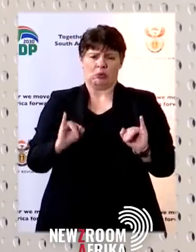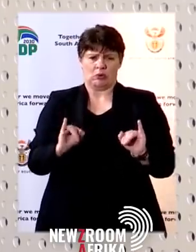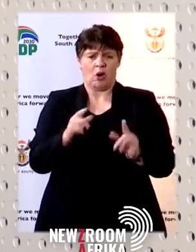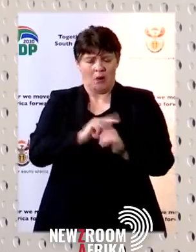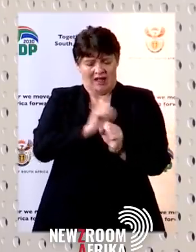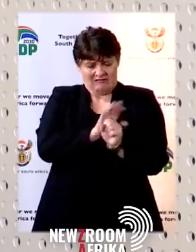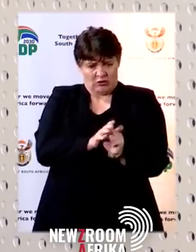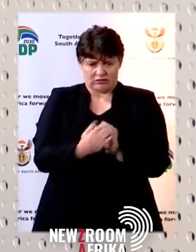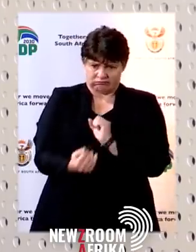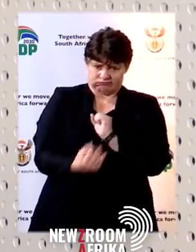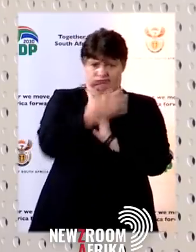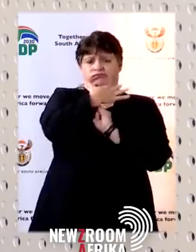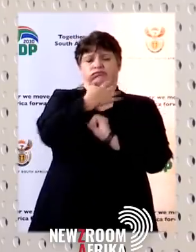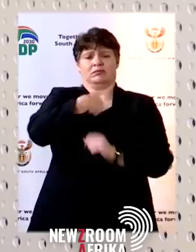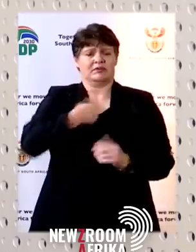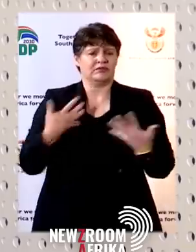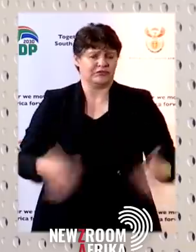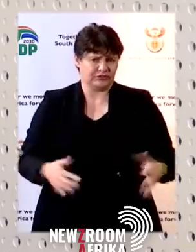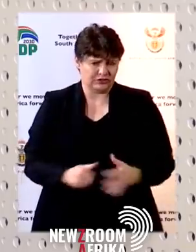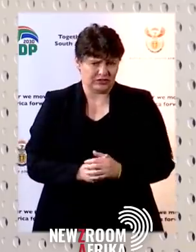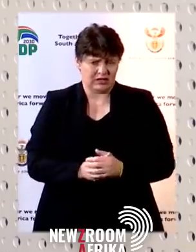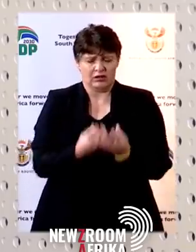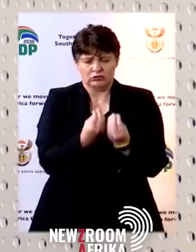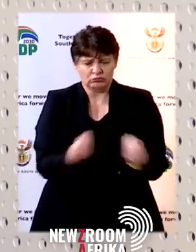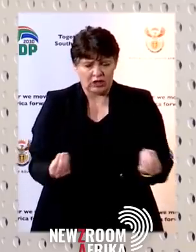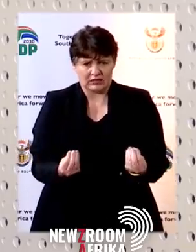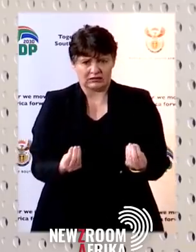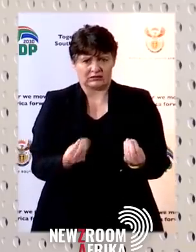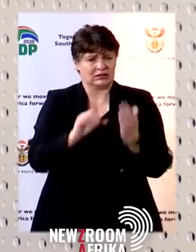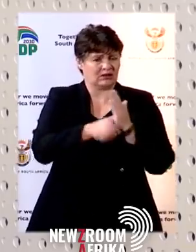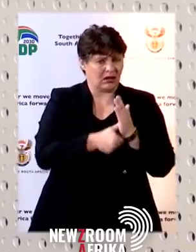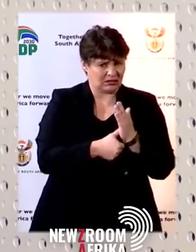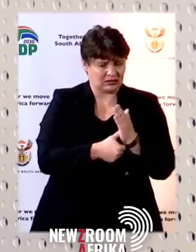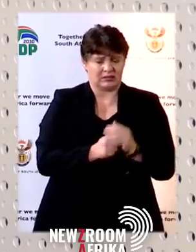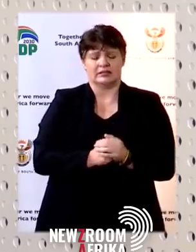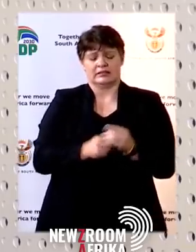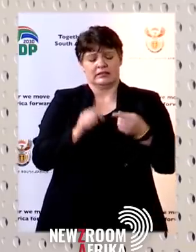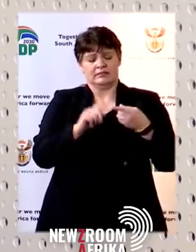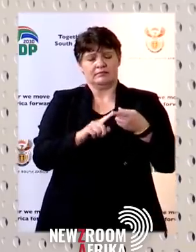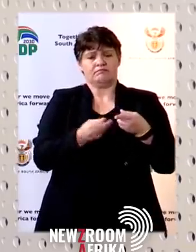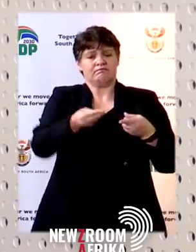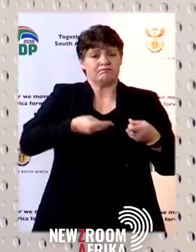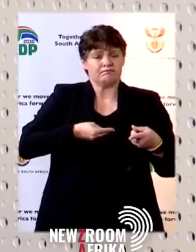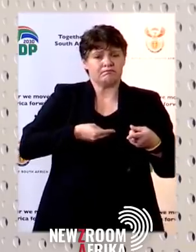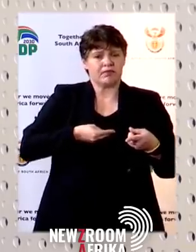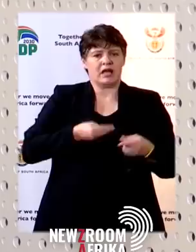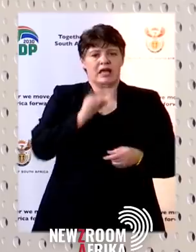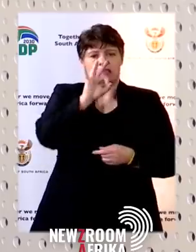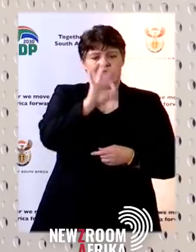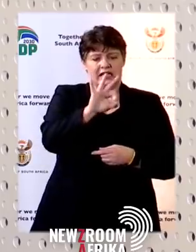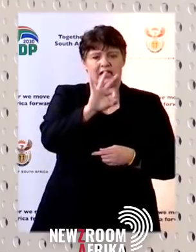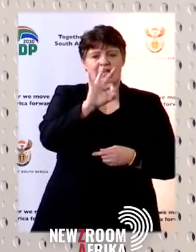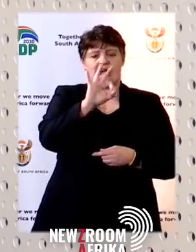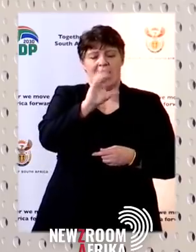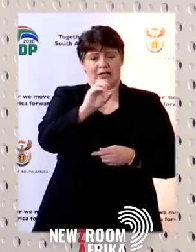affected by the virus. The child support grant beneficiaries, that is the children, will receive an extra